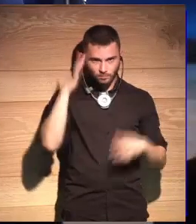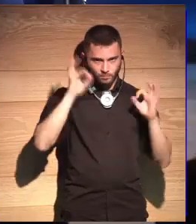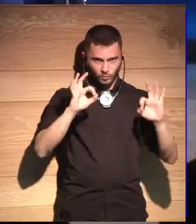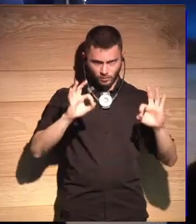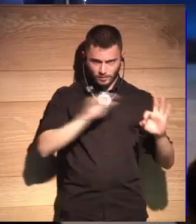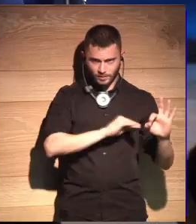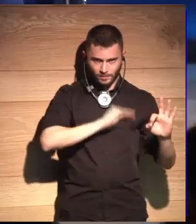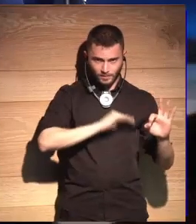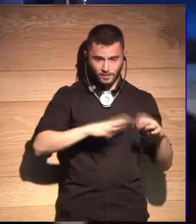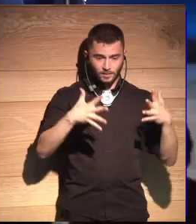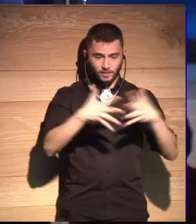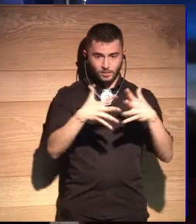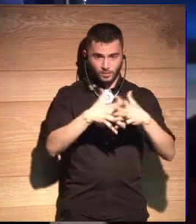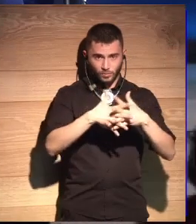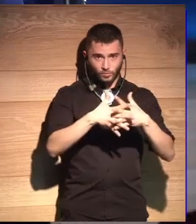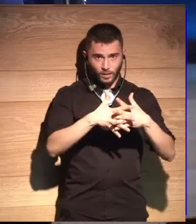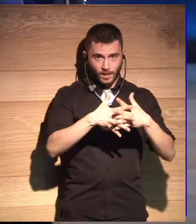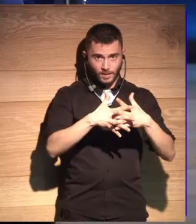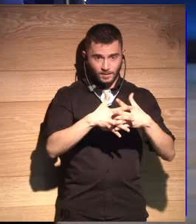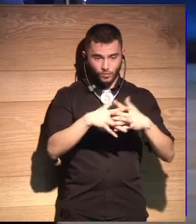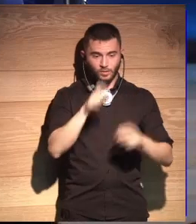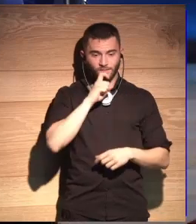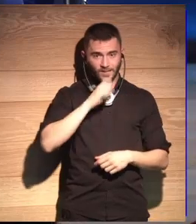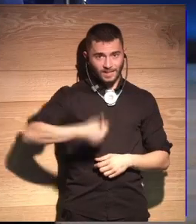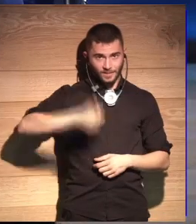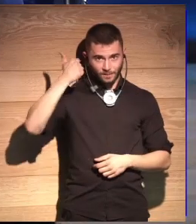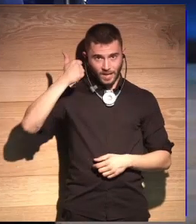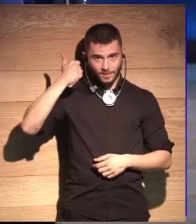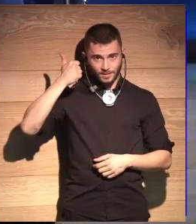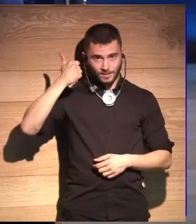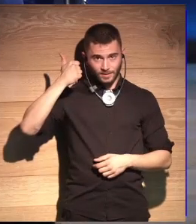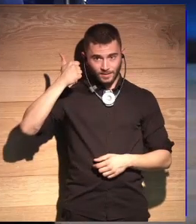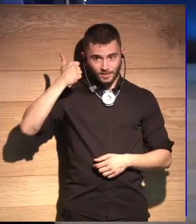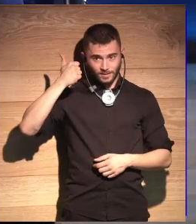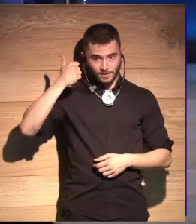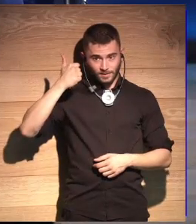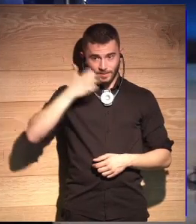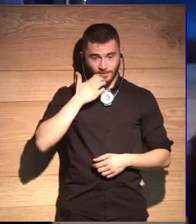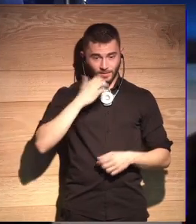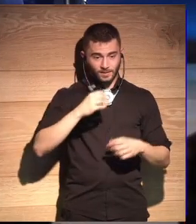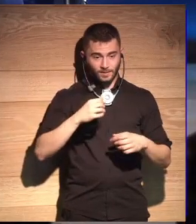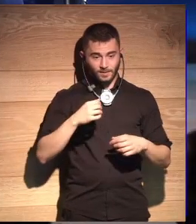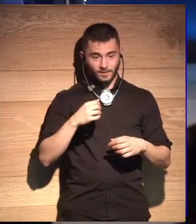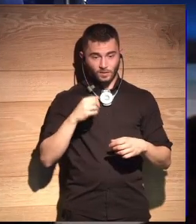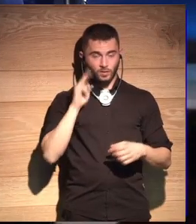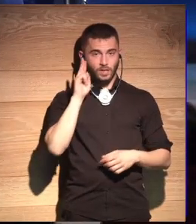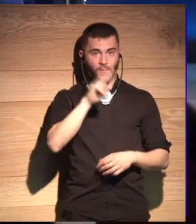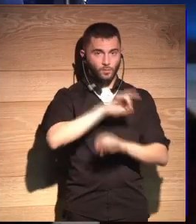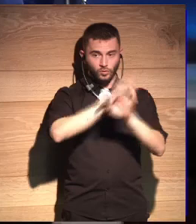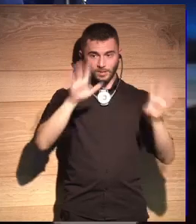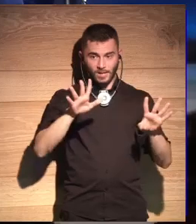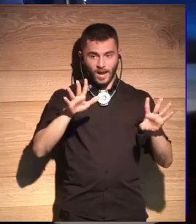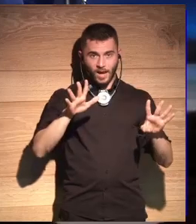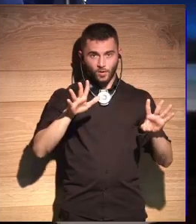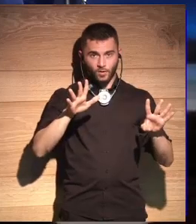behind that are obviously much more complicated than some of the sort of surface level kind of cultural divisions as they often